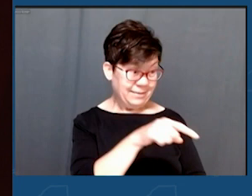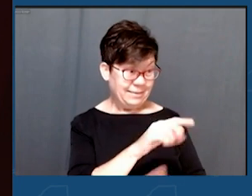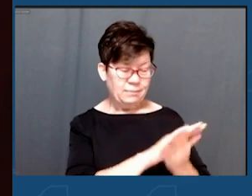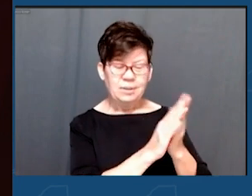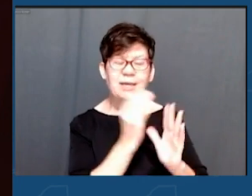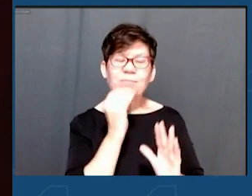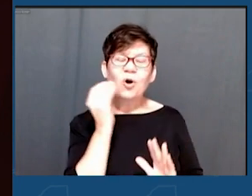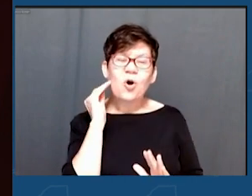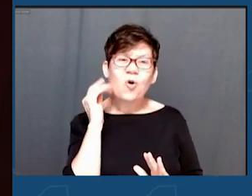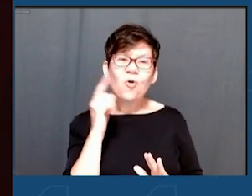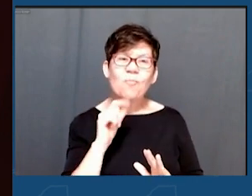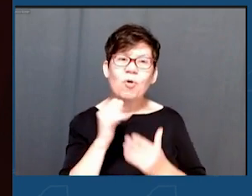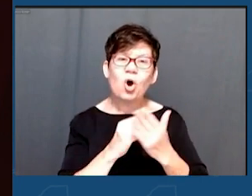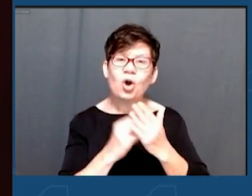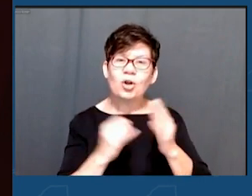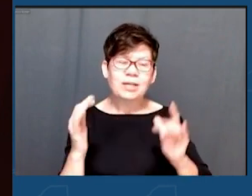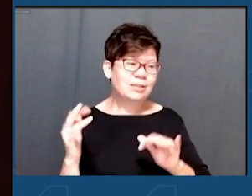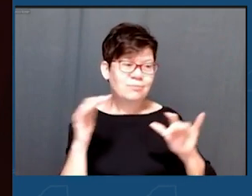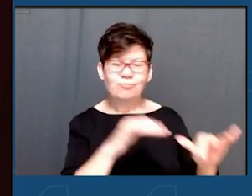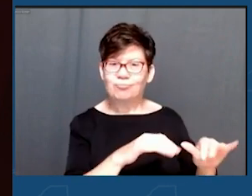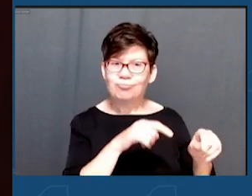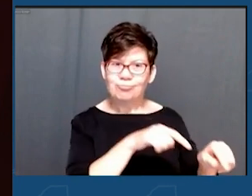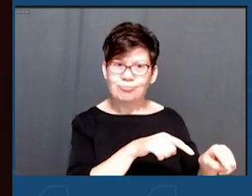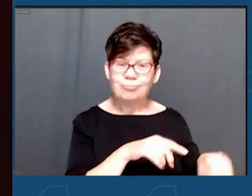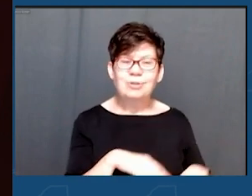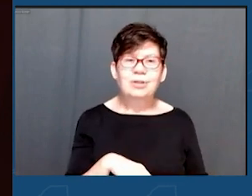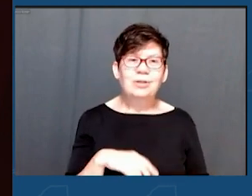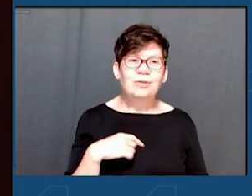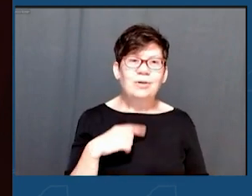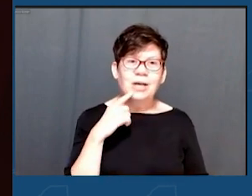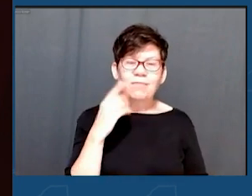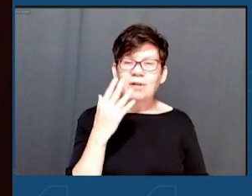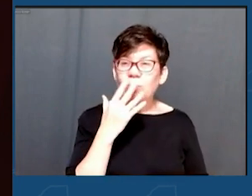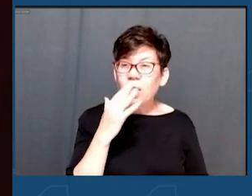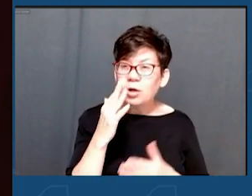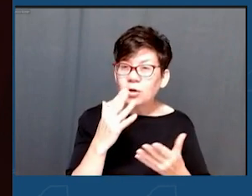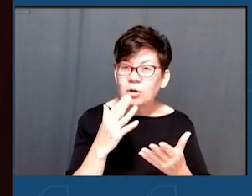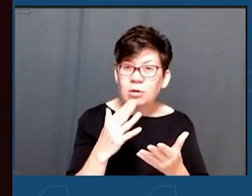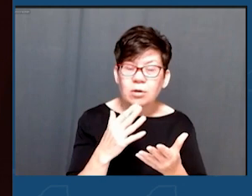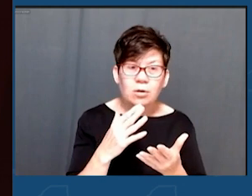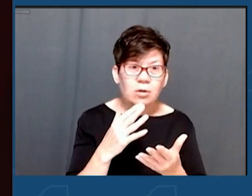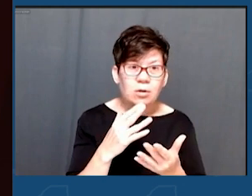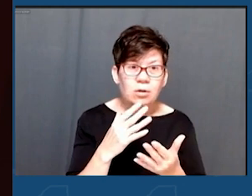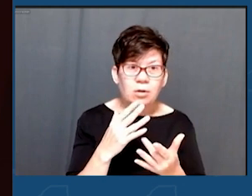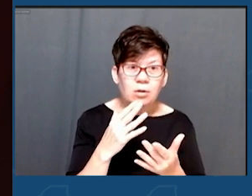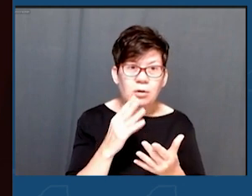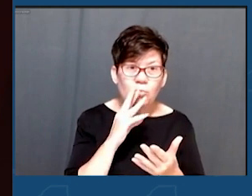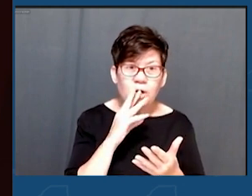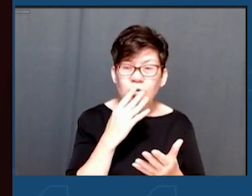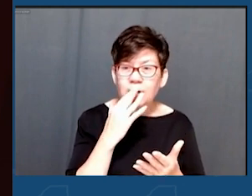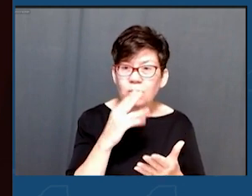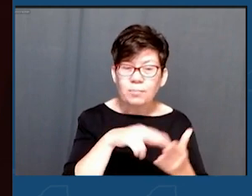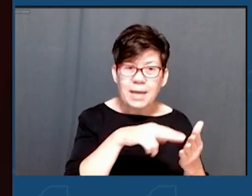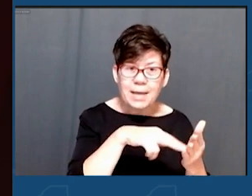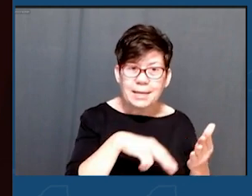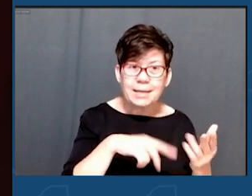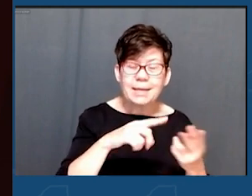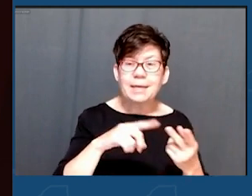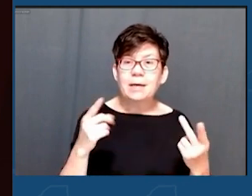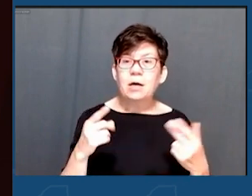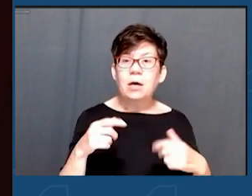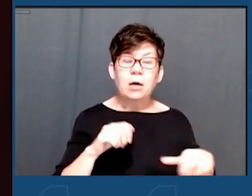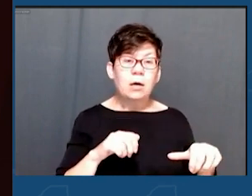that exists here, we have people that are incredible watercolor artists like Megan and others who are in the performing arts, sharing studio